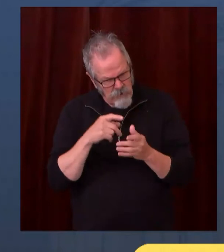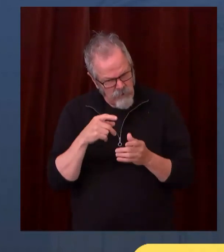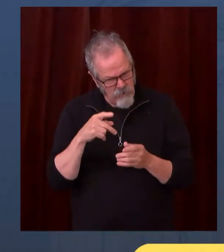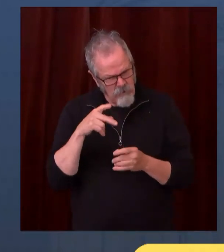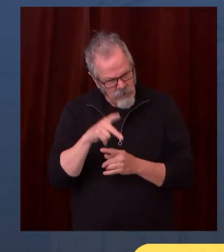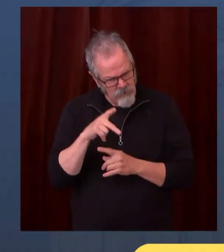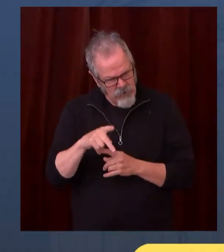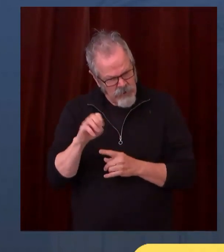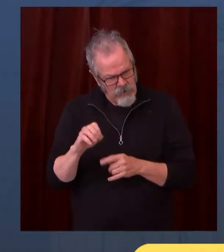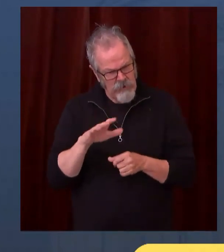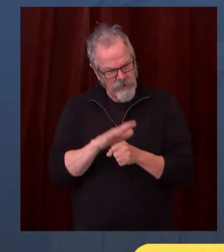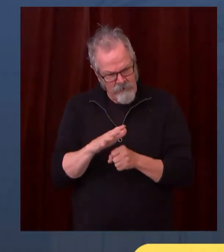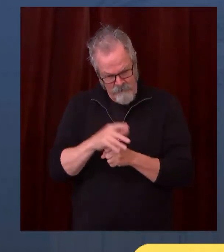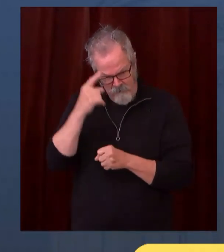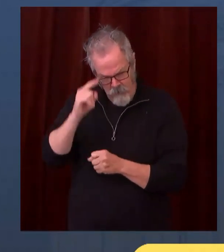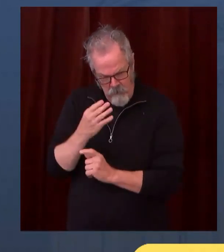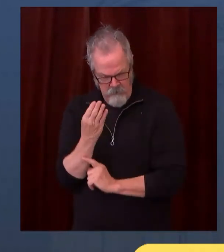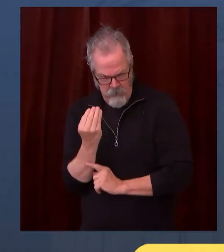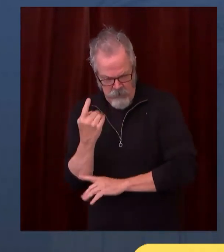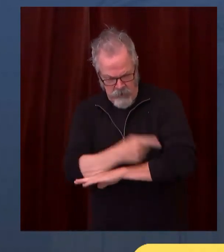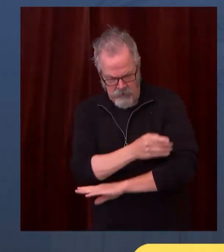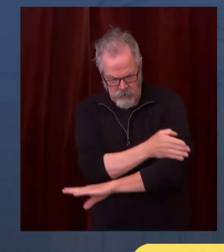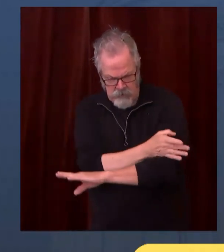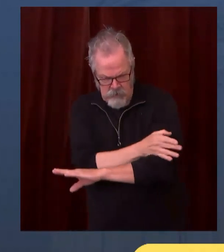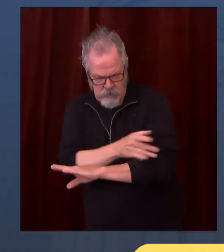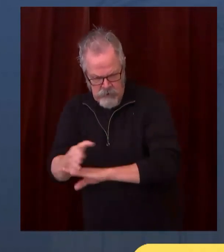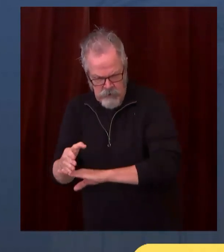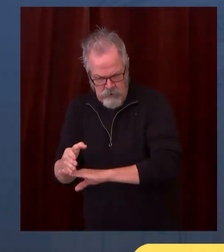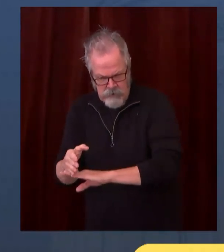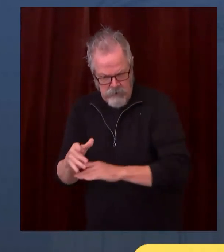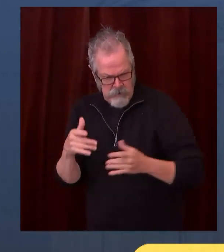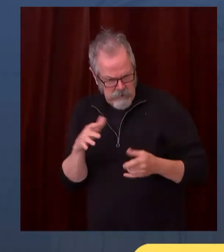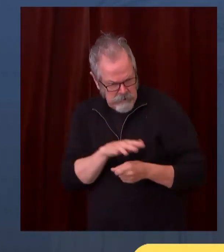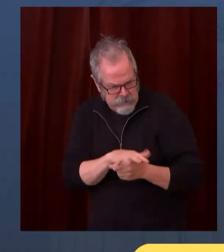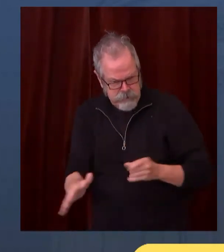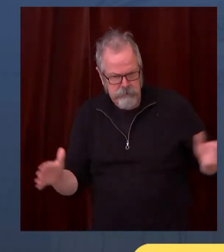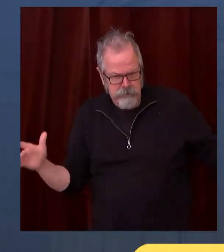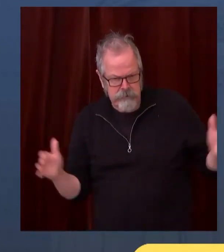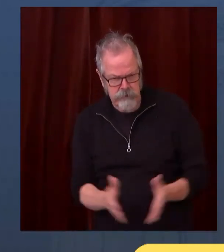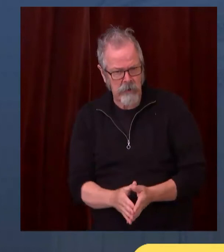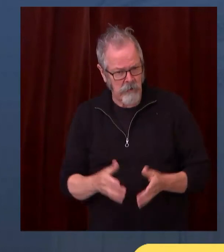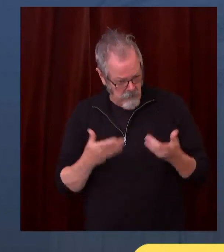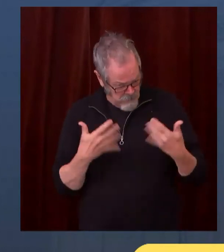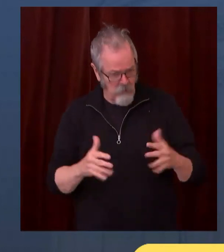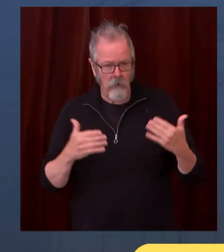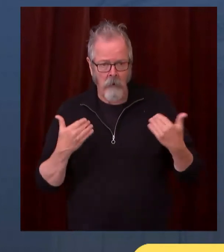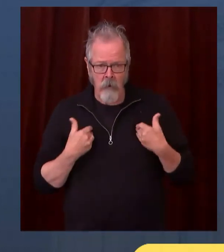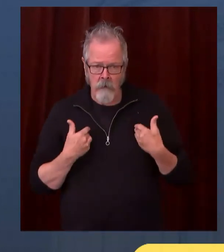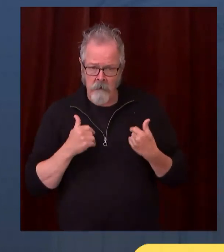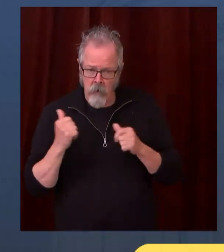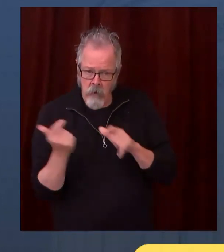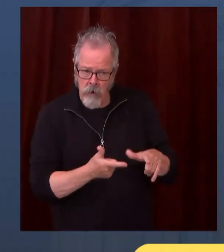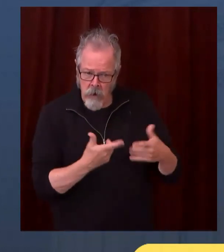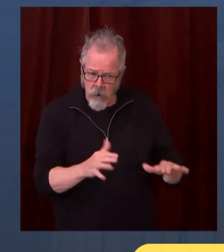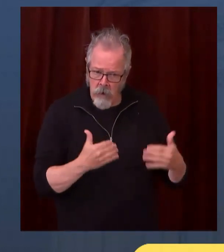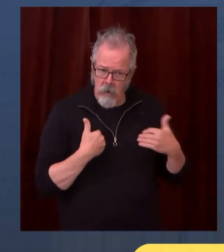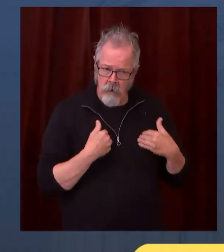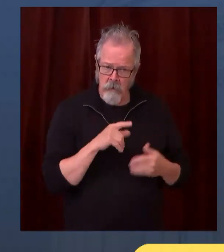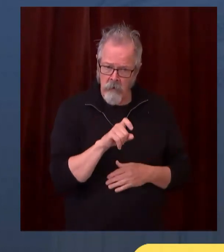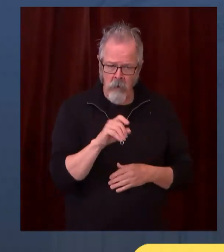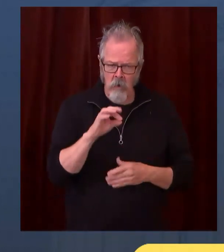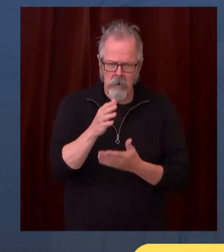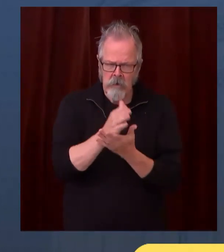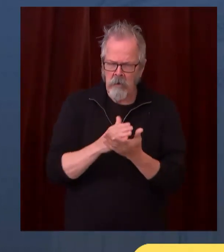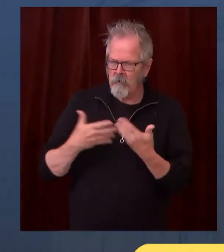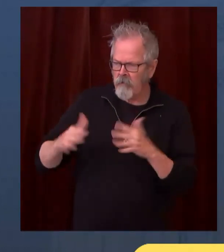Cheryl? Yeah, I would, Governor, if I could ask Bill Moss to answer that question. He is tracking that daily.